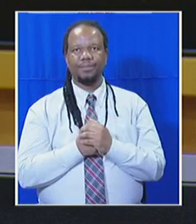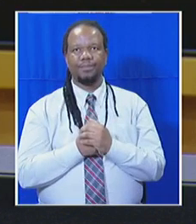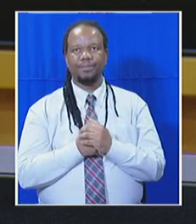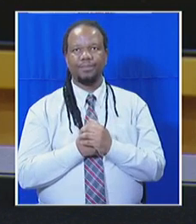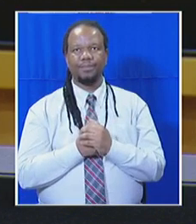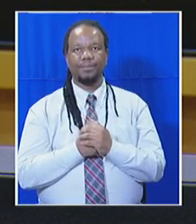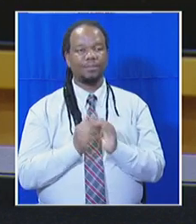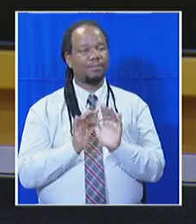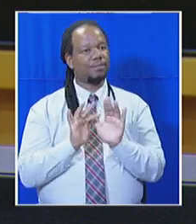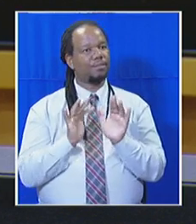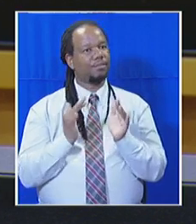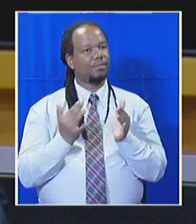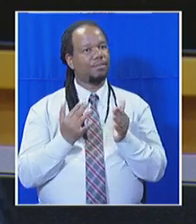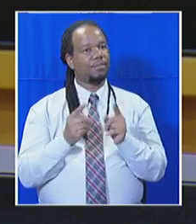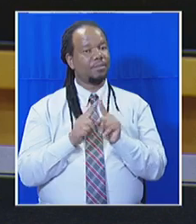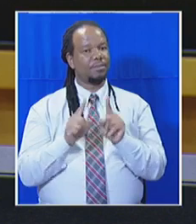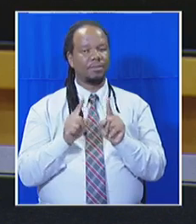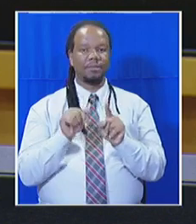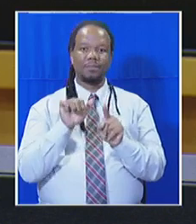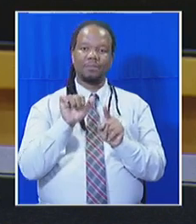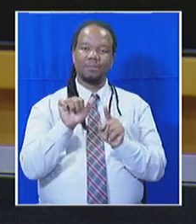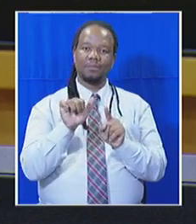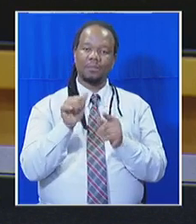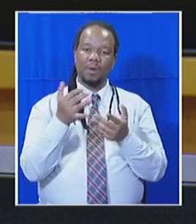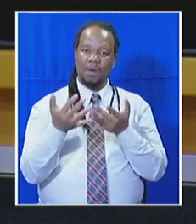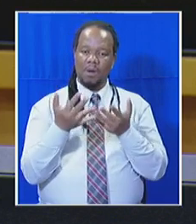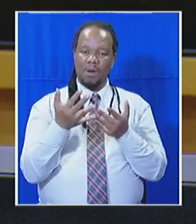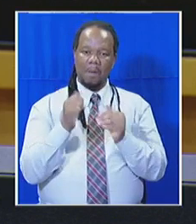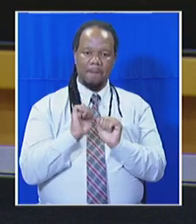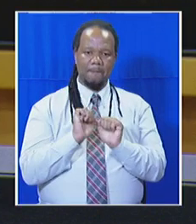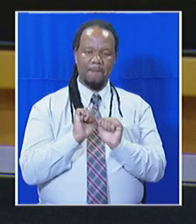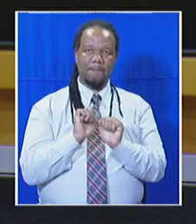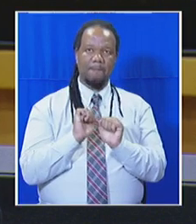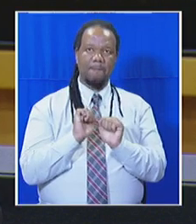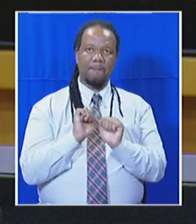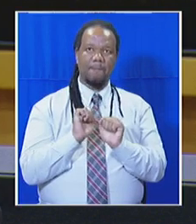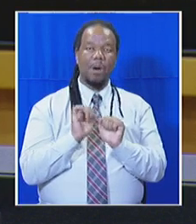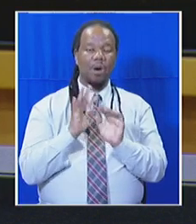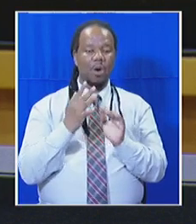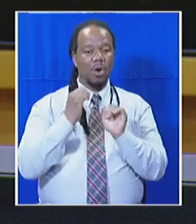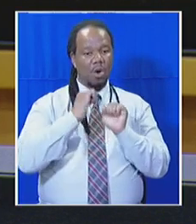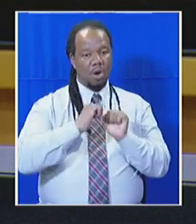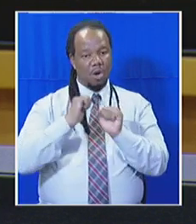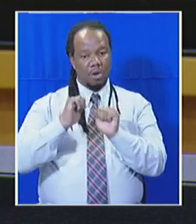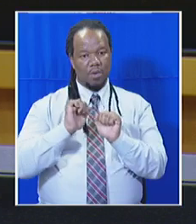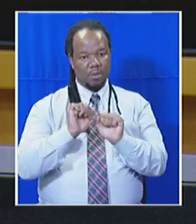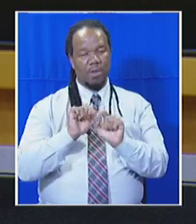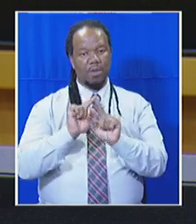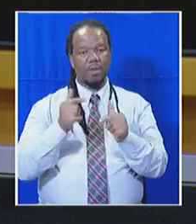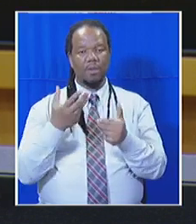The remedies and the mechanisms for enforcement of the agreements are already